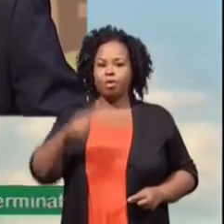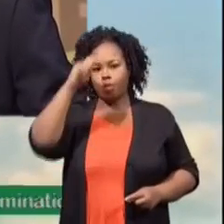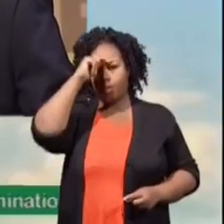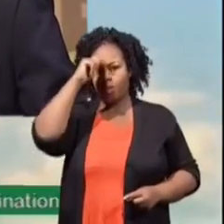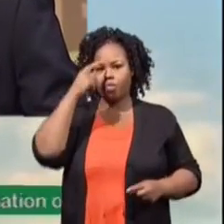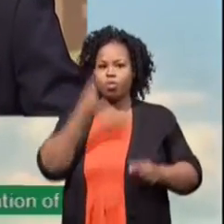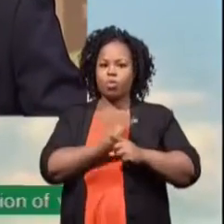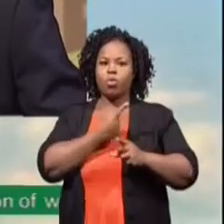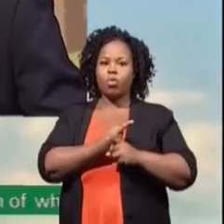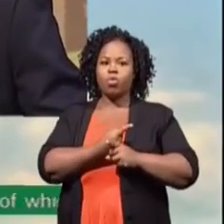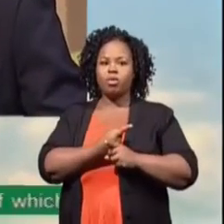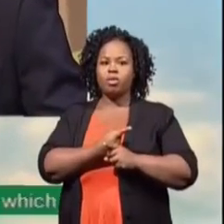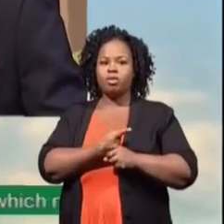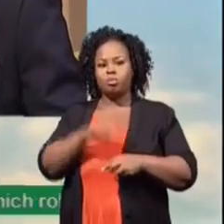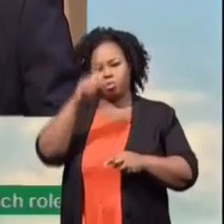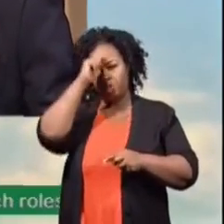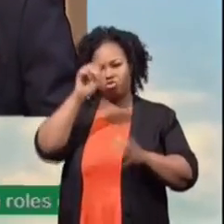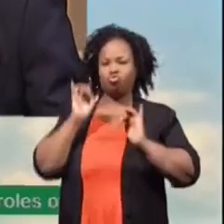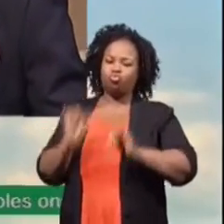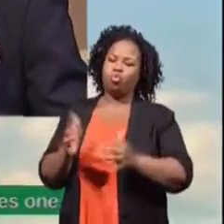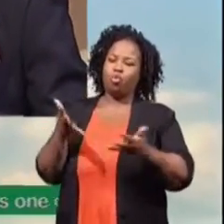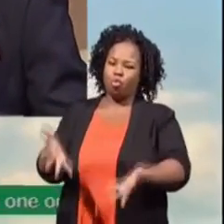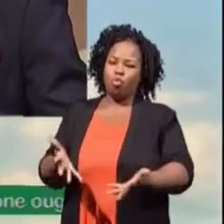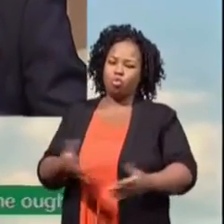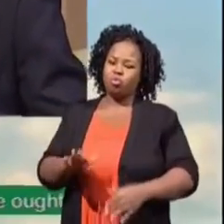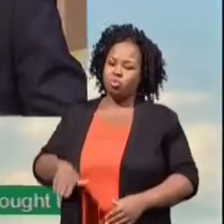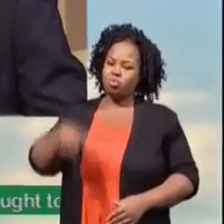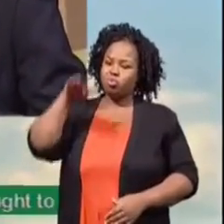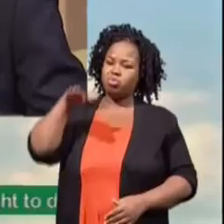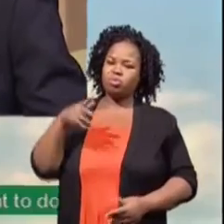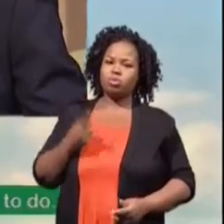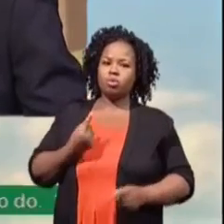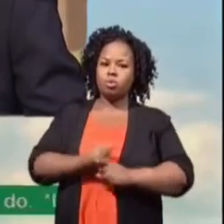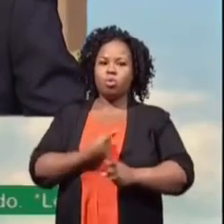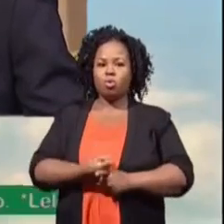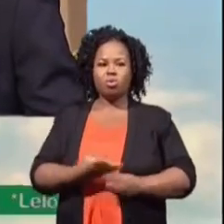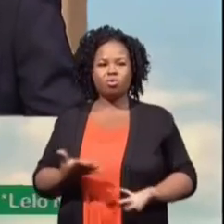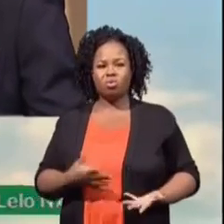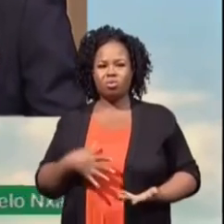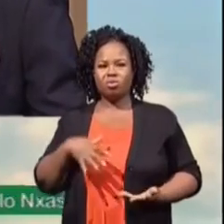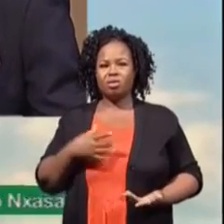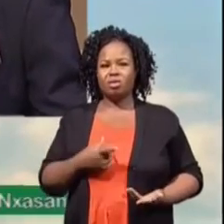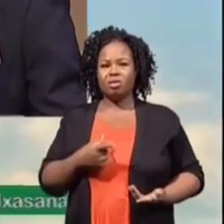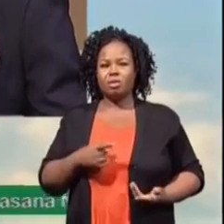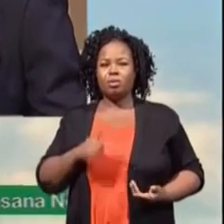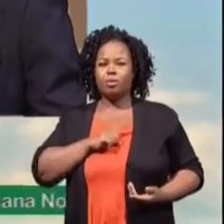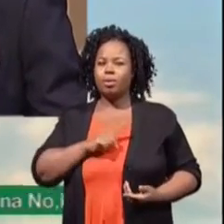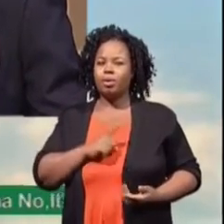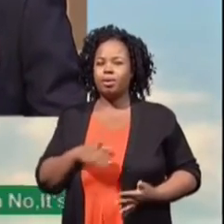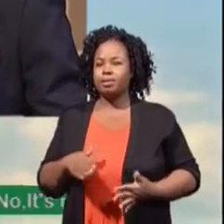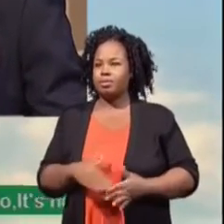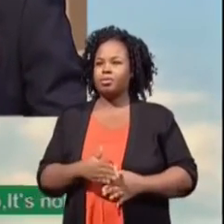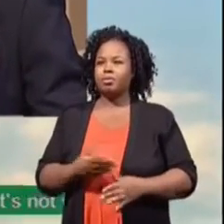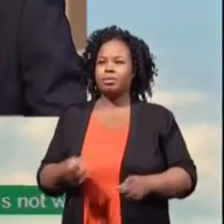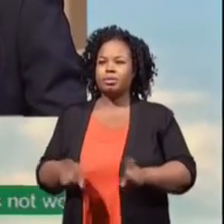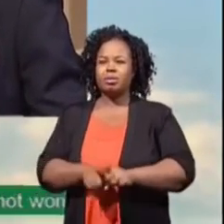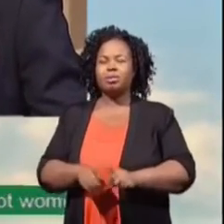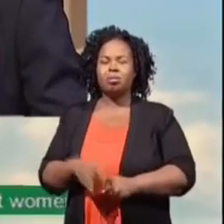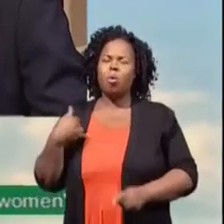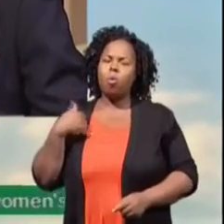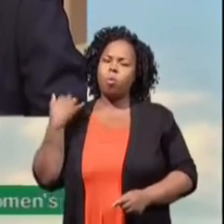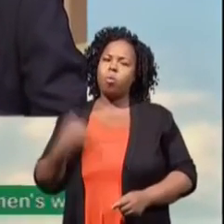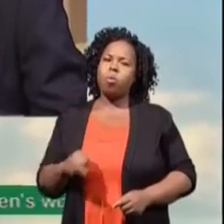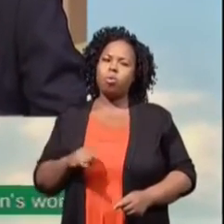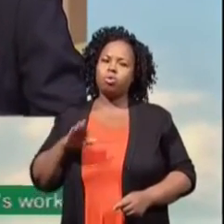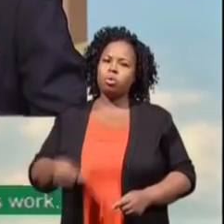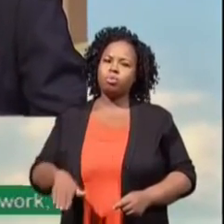be all boys will always be boys. So I sit down alone. I see that ki ntwana e bohloko yena o